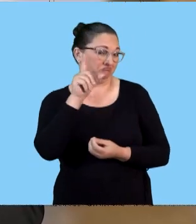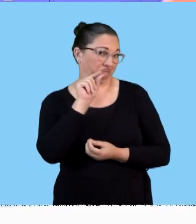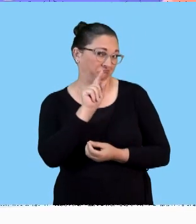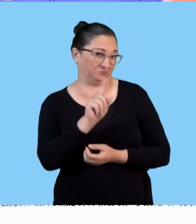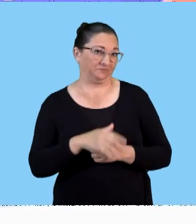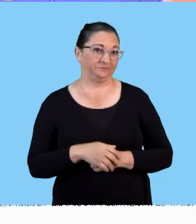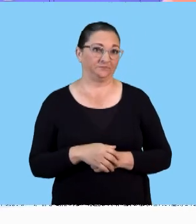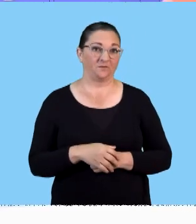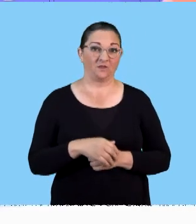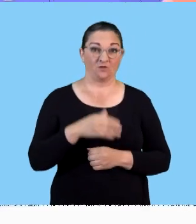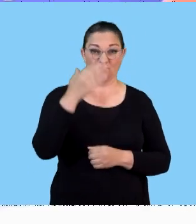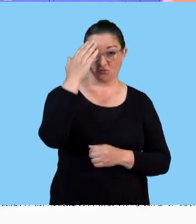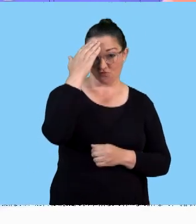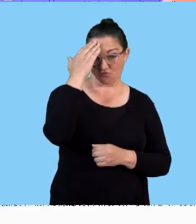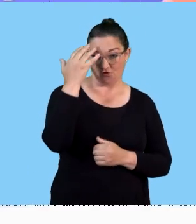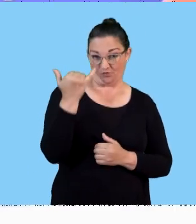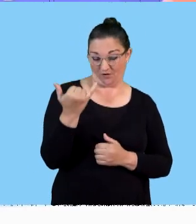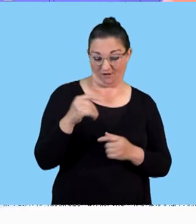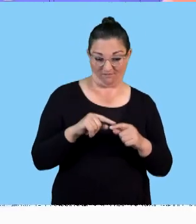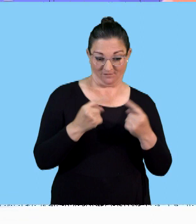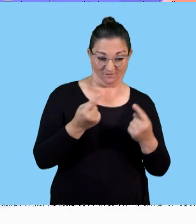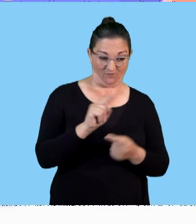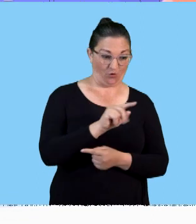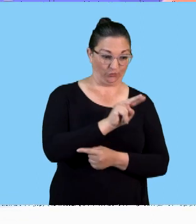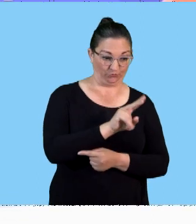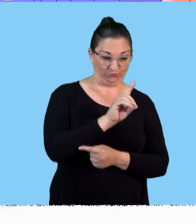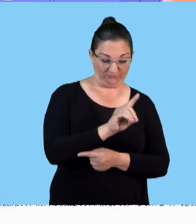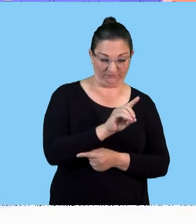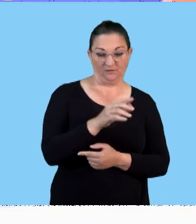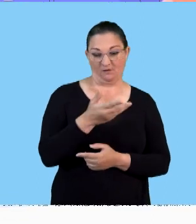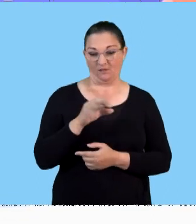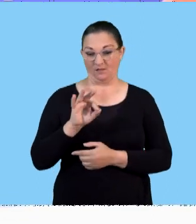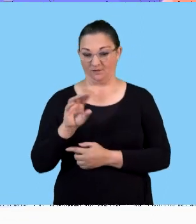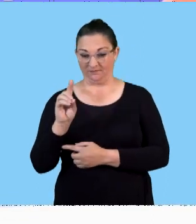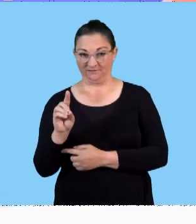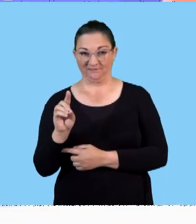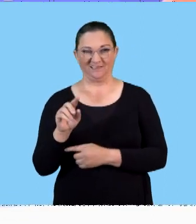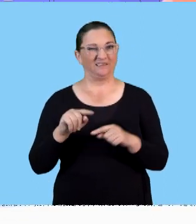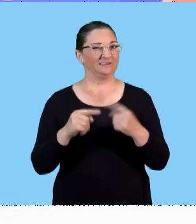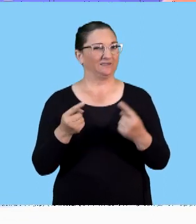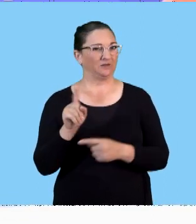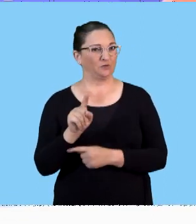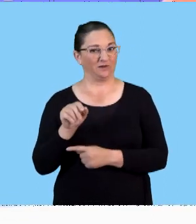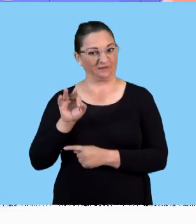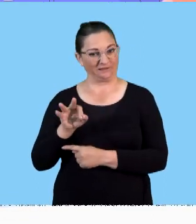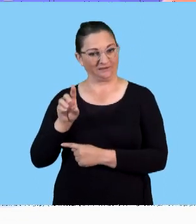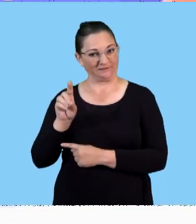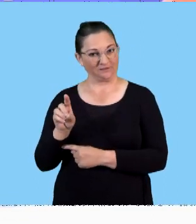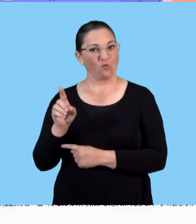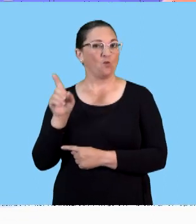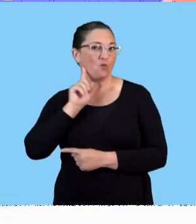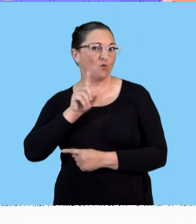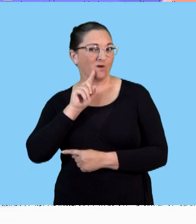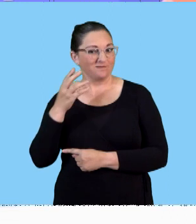that the difference between two-dimensional and 3D geometric shapes is that 3D shapes always